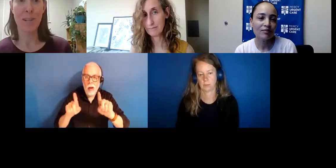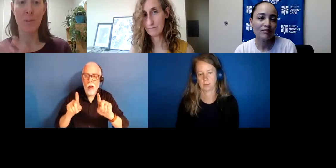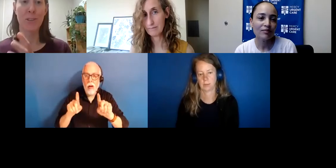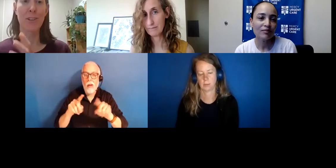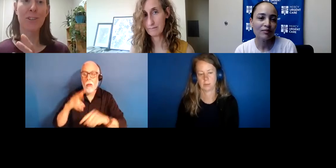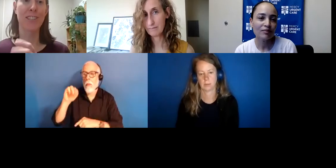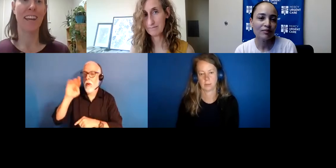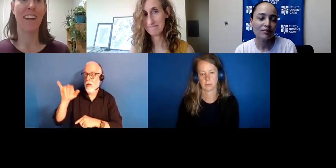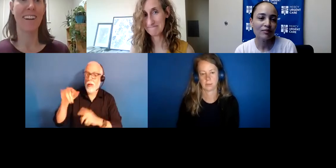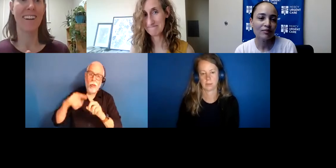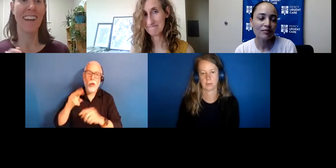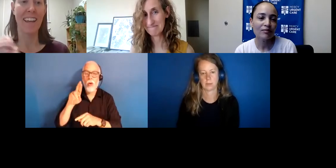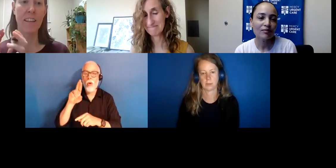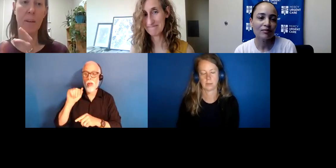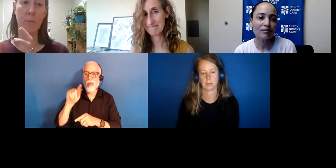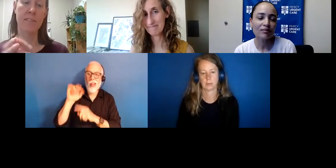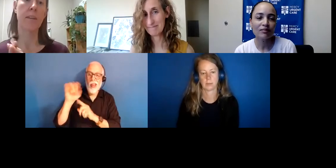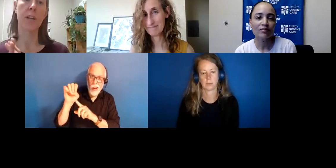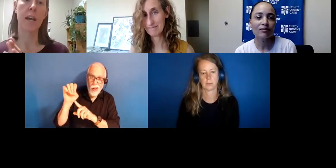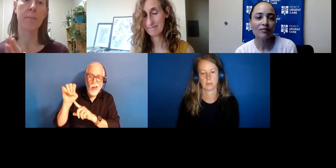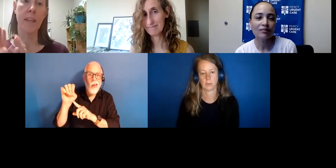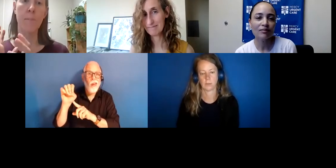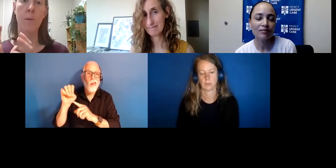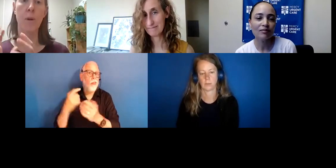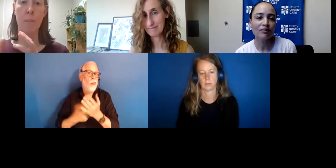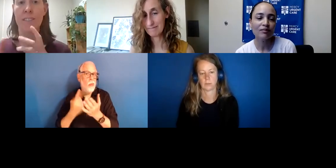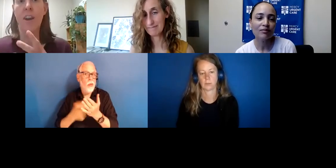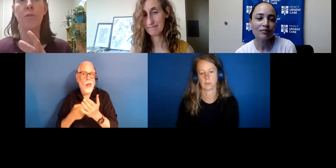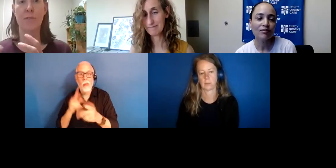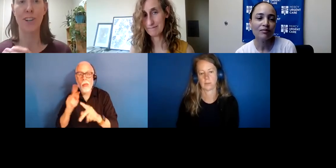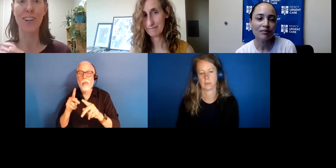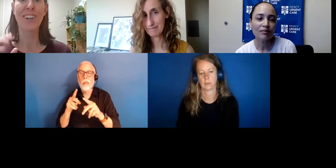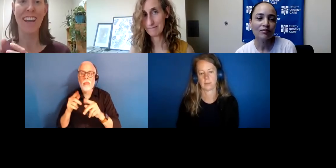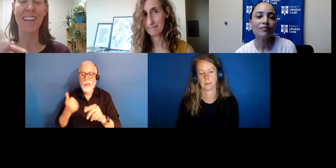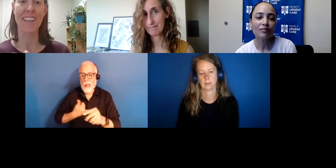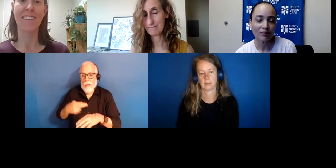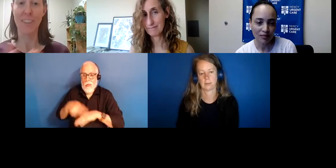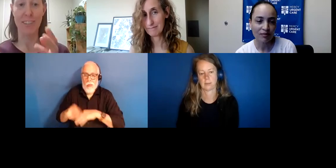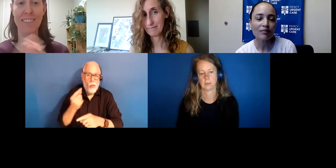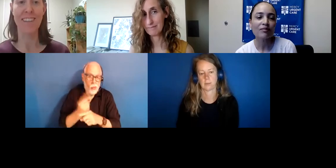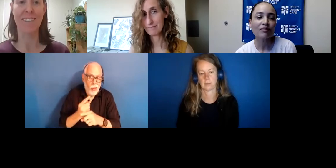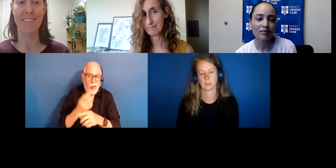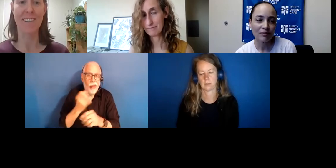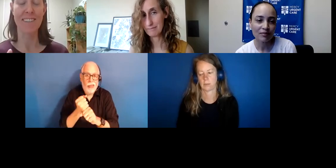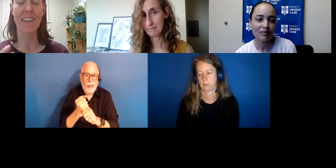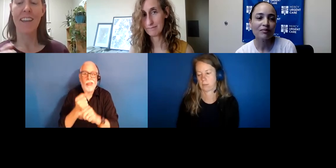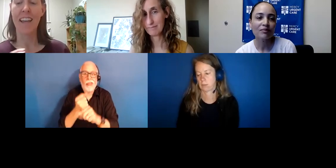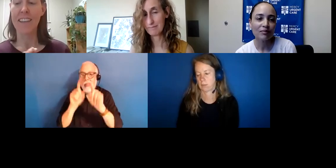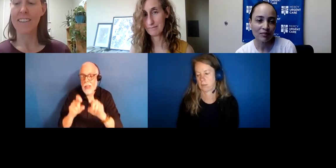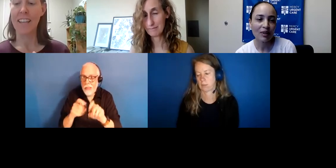Mercy was, well, you're in urgent care, and it was sometimes people were able to self-refer, right, and get, like you said, tested